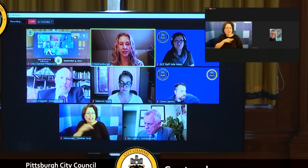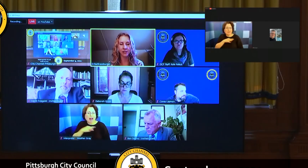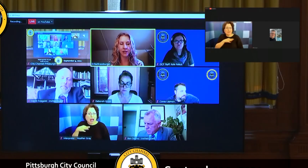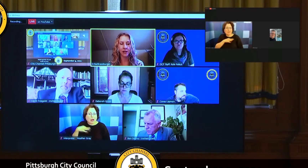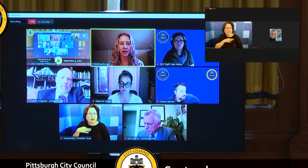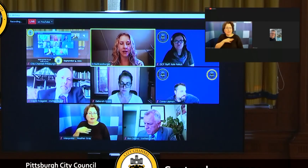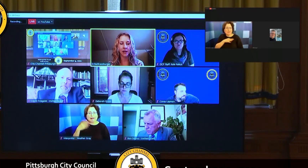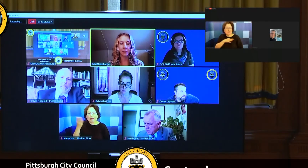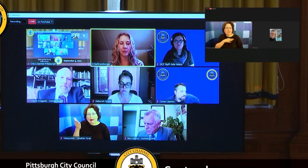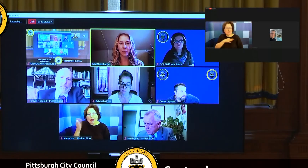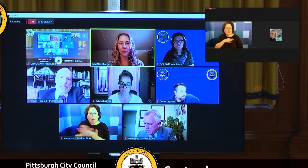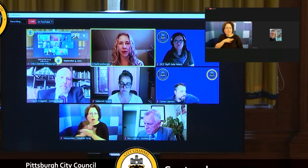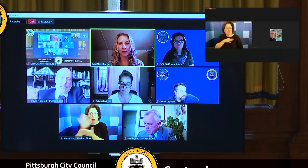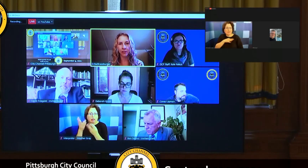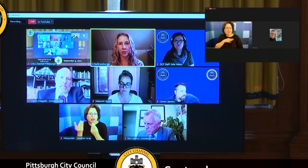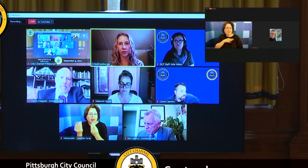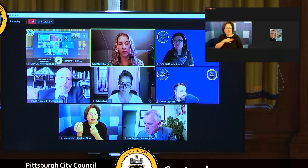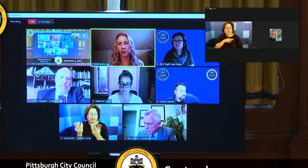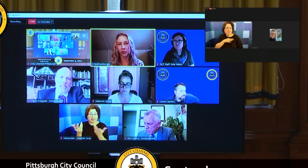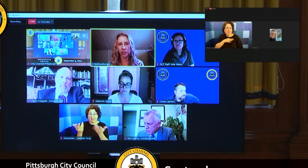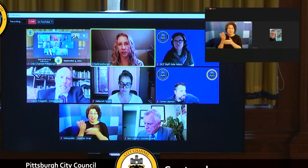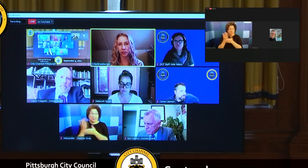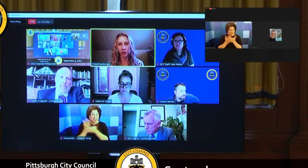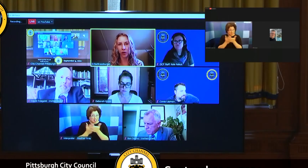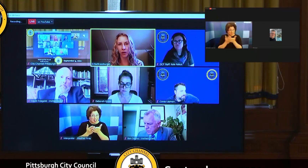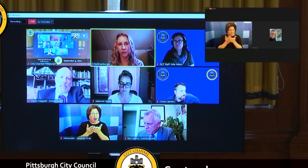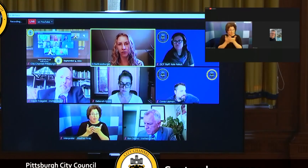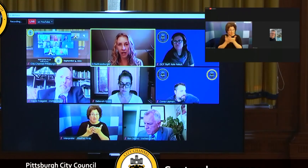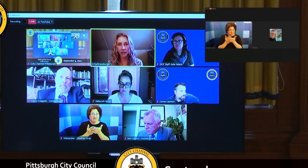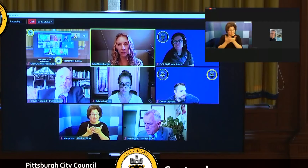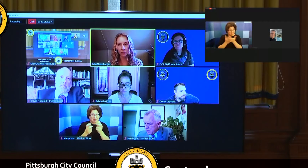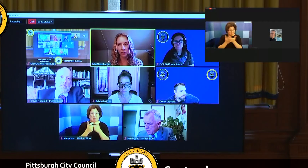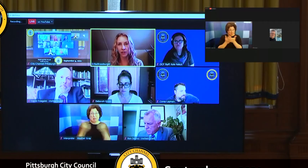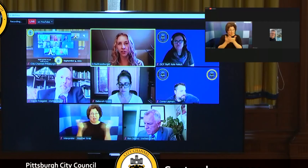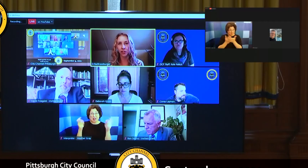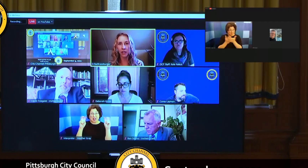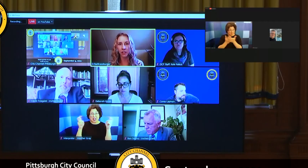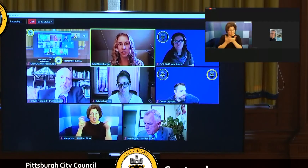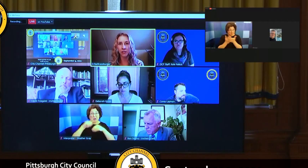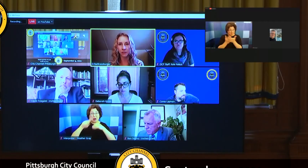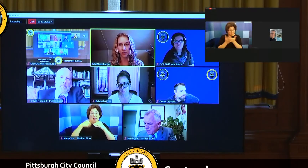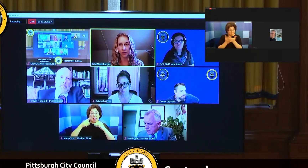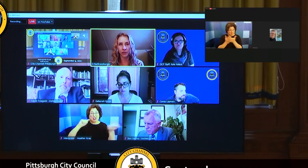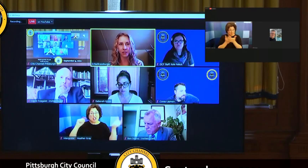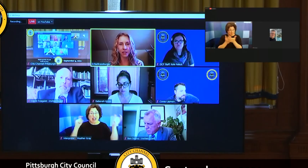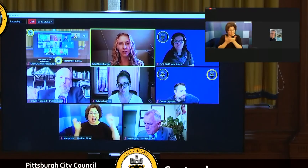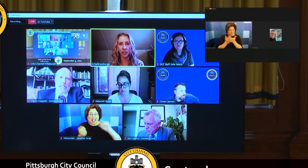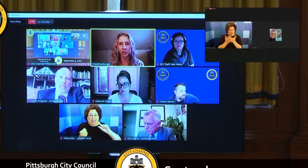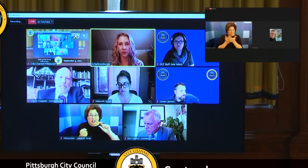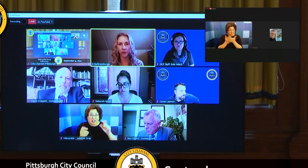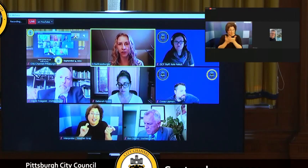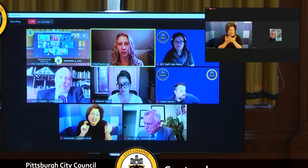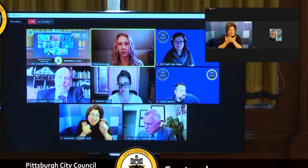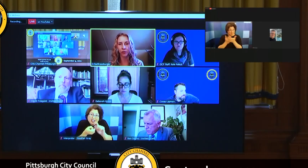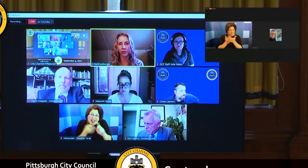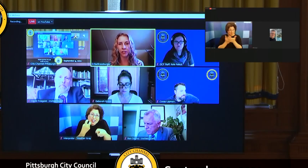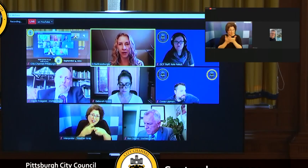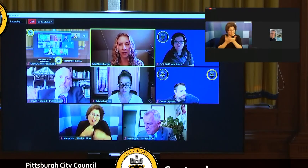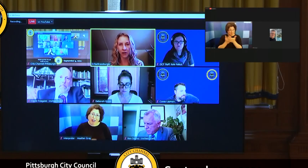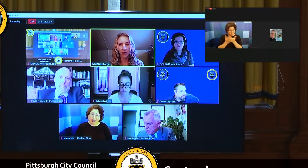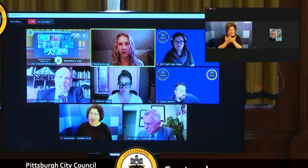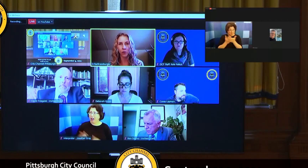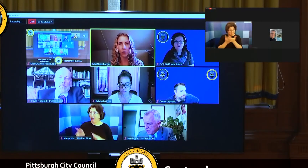campus. Some of them have to do with the larger issue of change. That change can be difficult. Seeing change around you, whether it's in